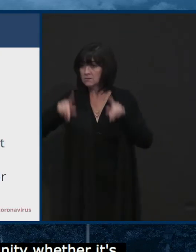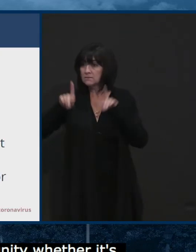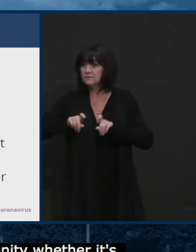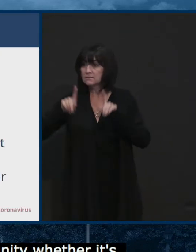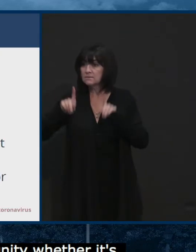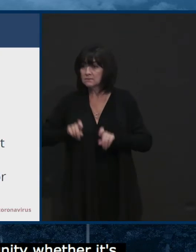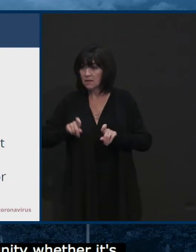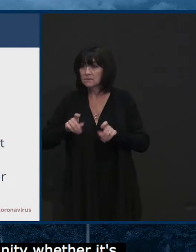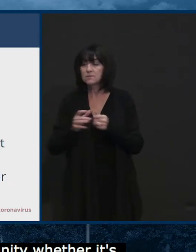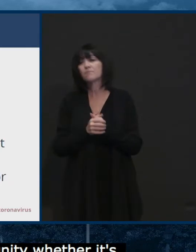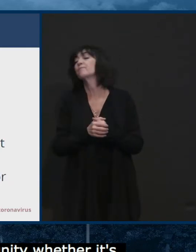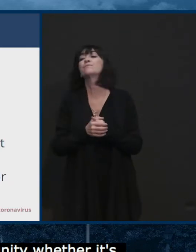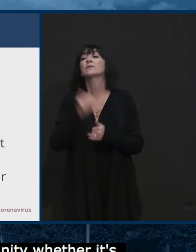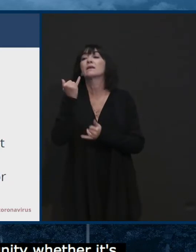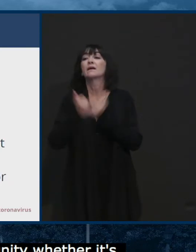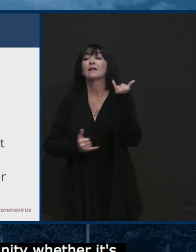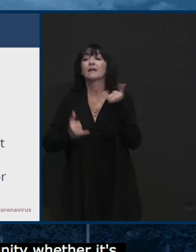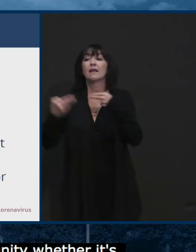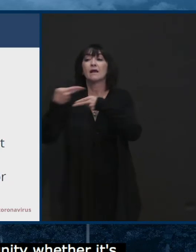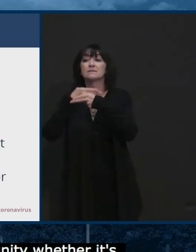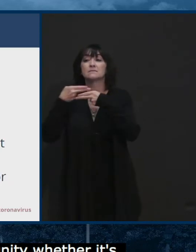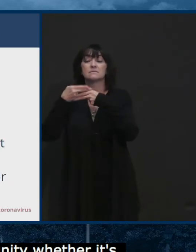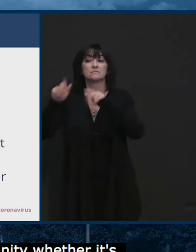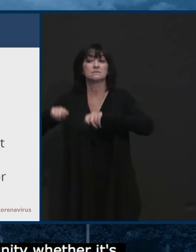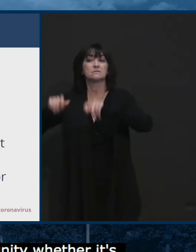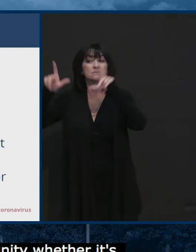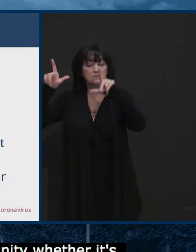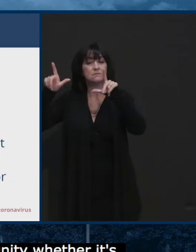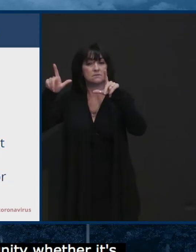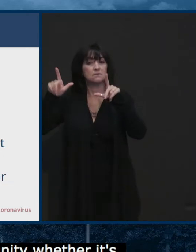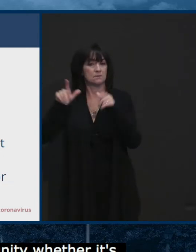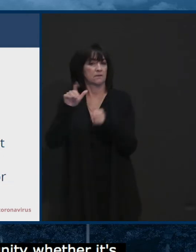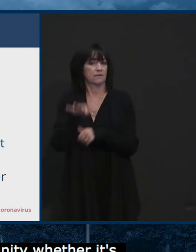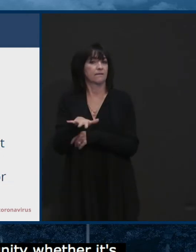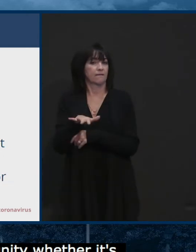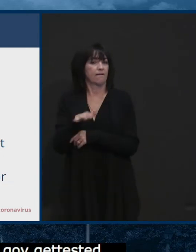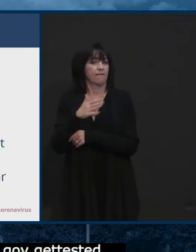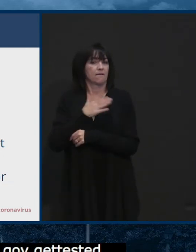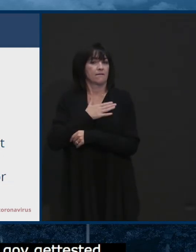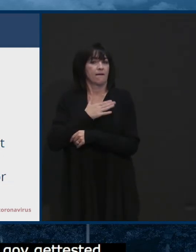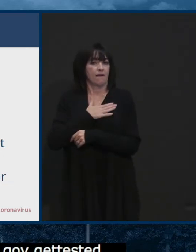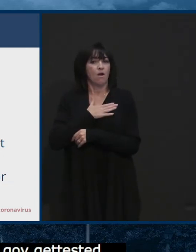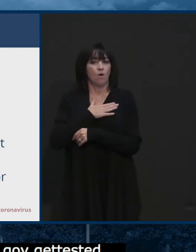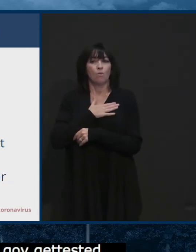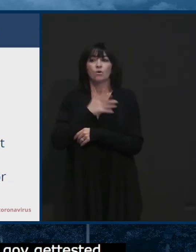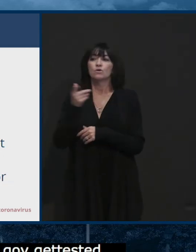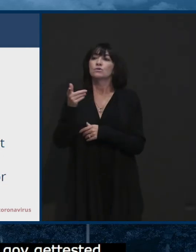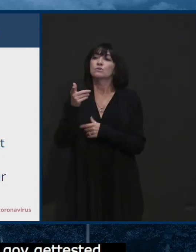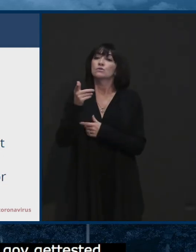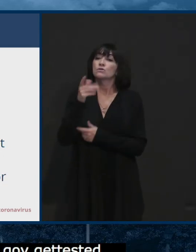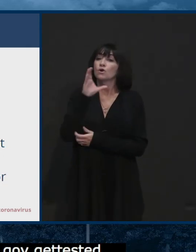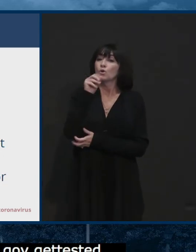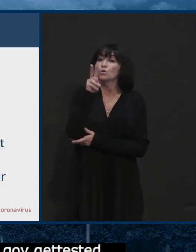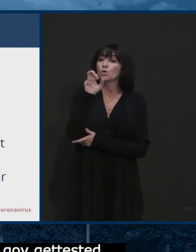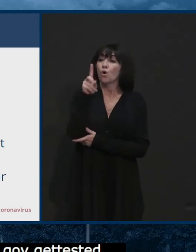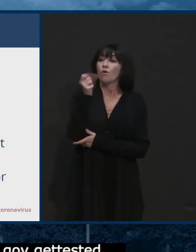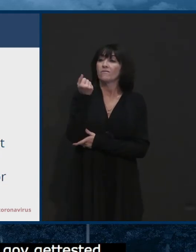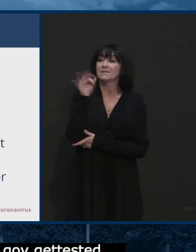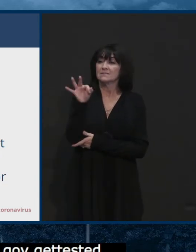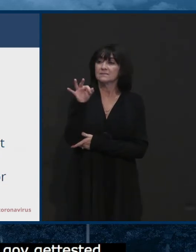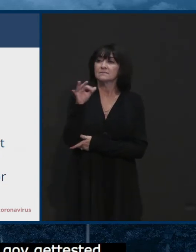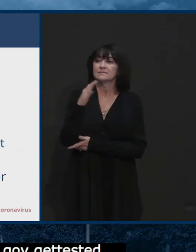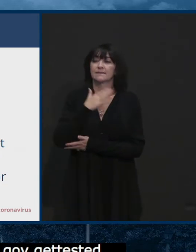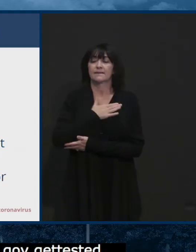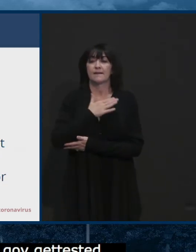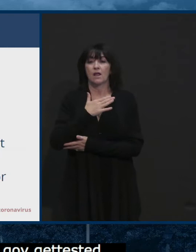30 seconds to talk about the disaster declarations. So back in March, when we started COVID, a presidential disaster declaration